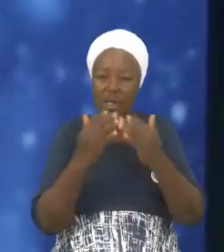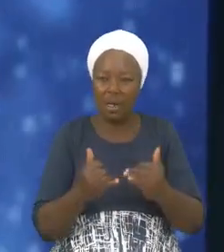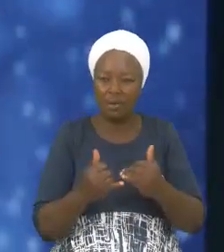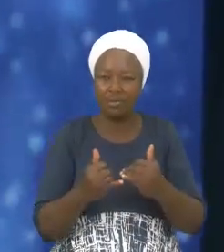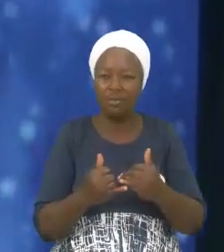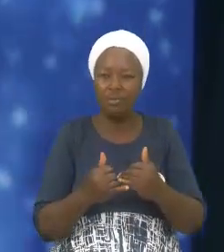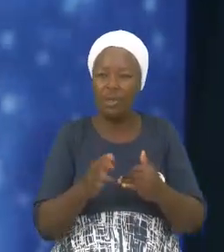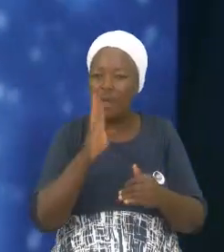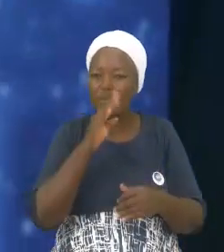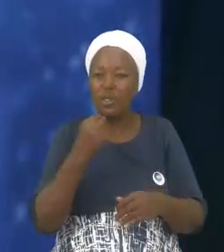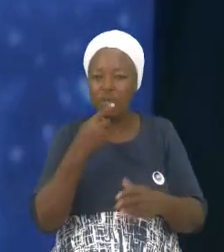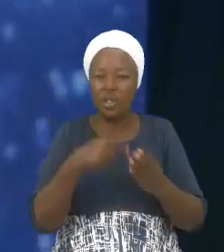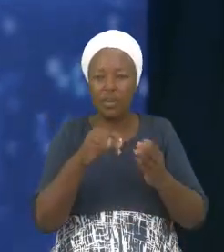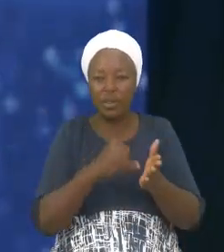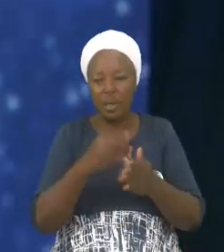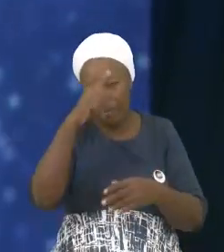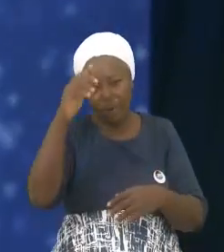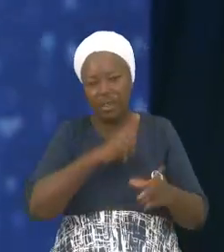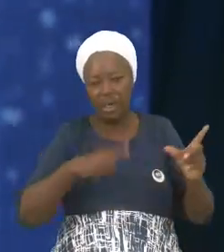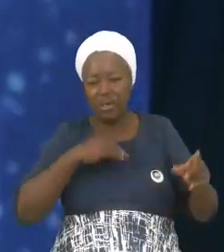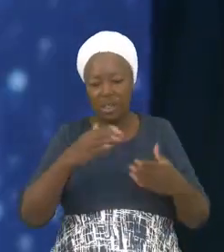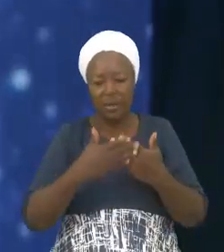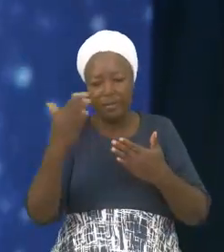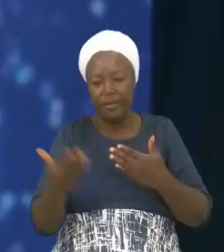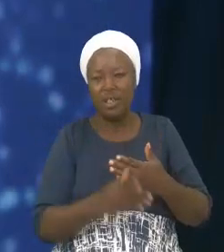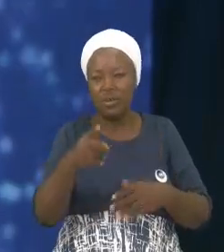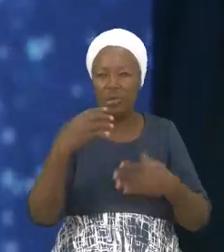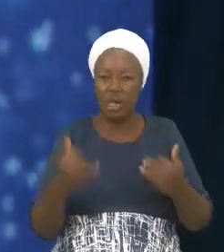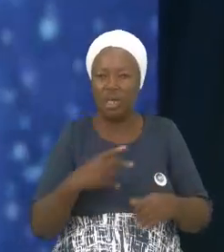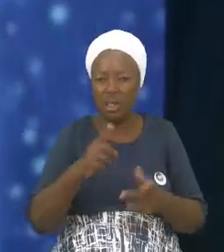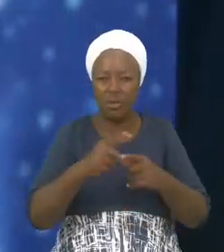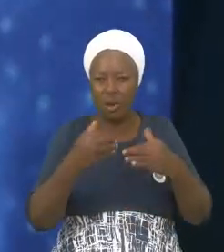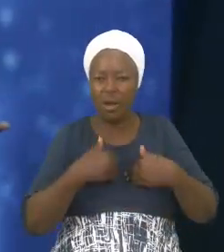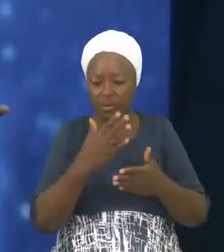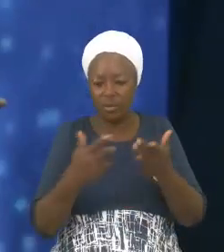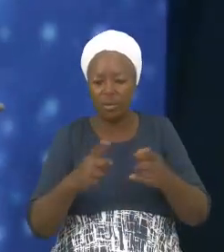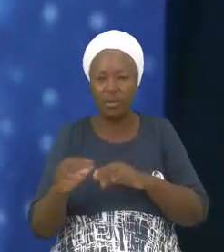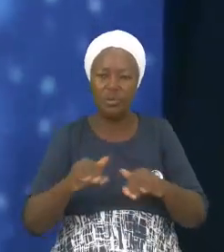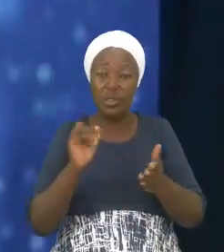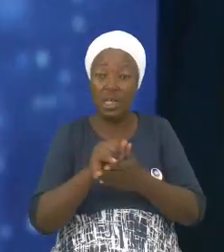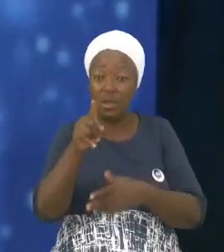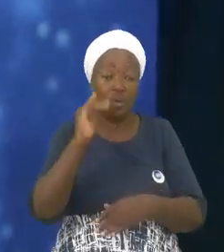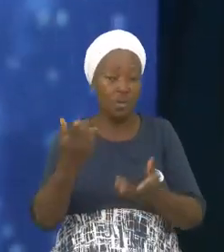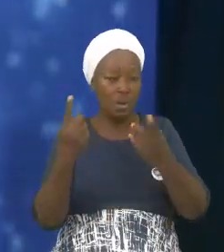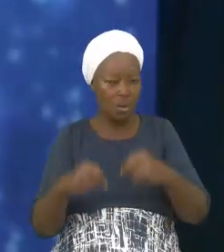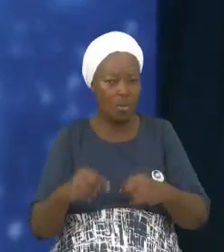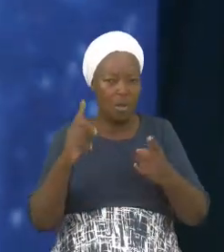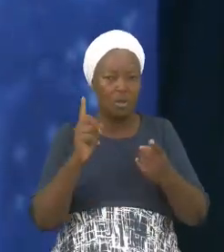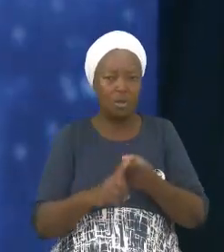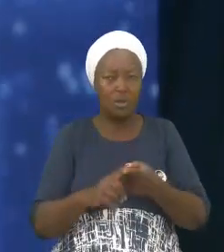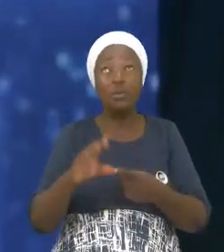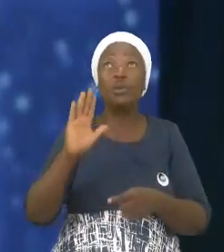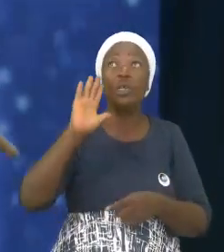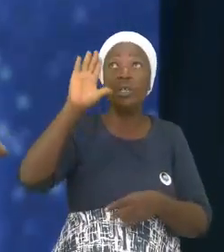closed. The Lord is inviting you now, and you have something to do, that you will come unto him,